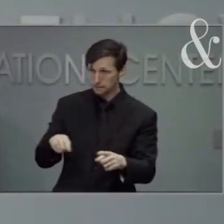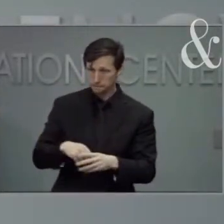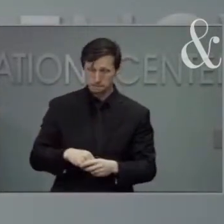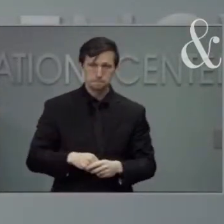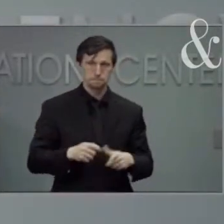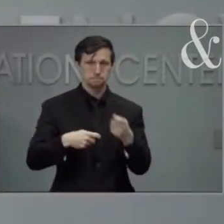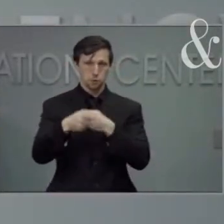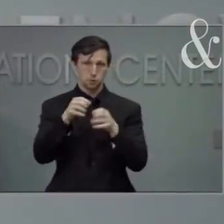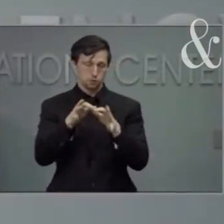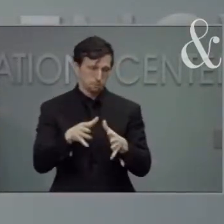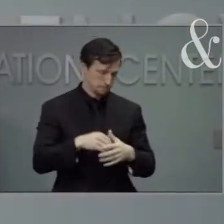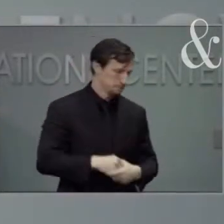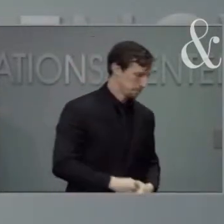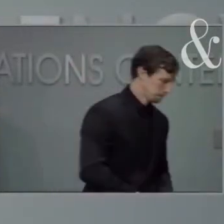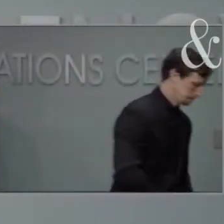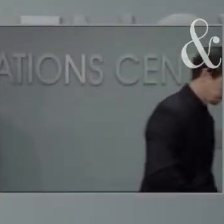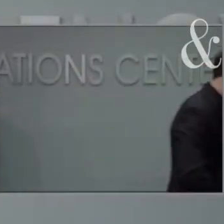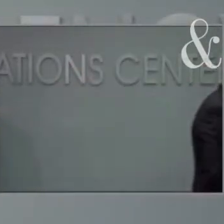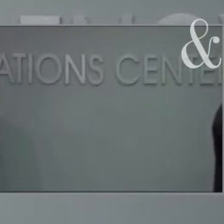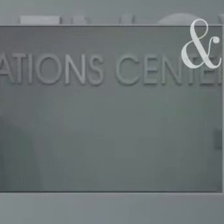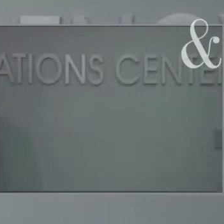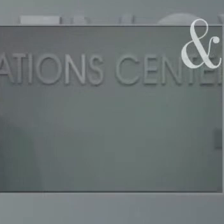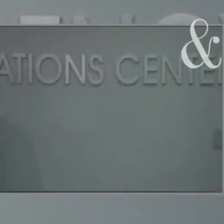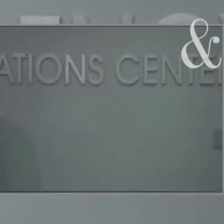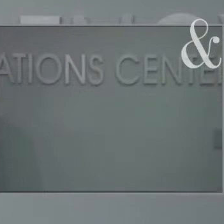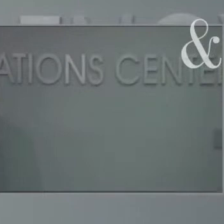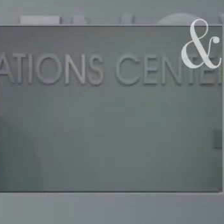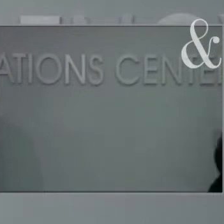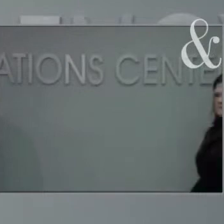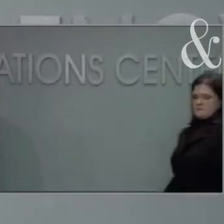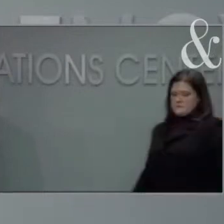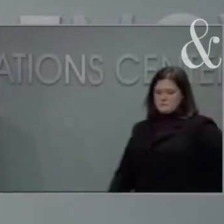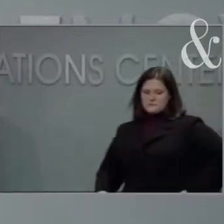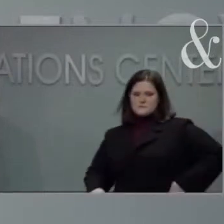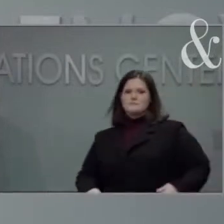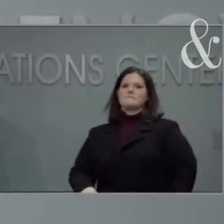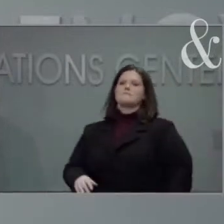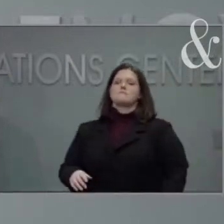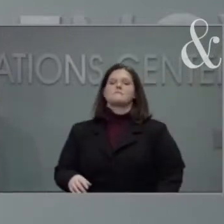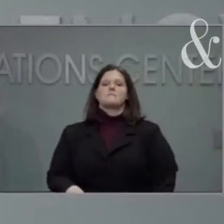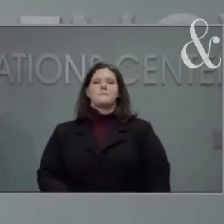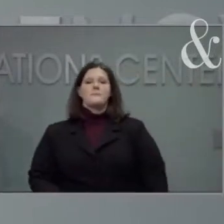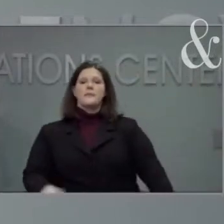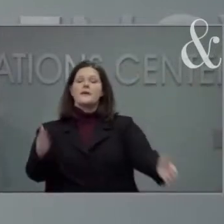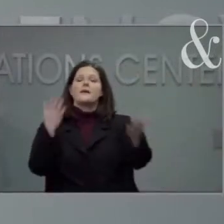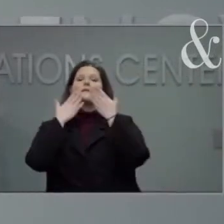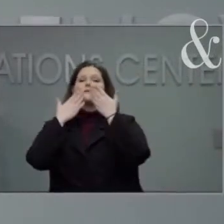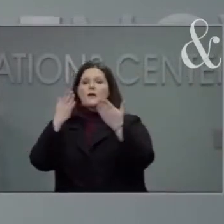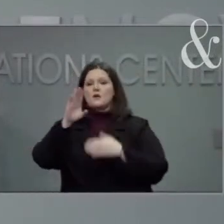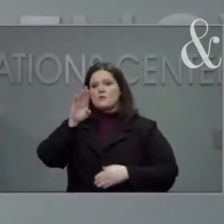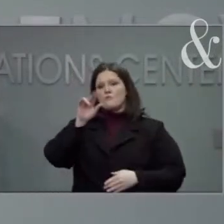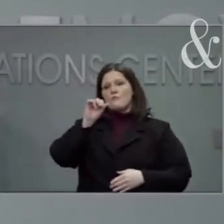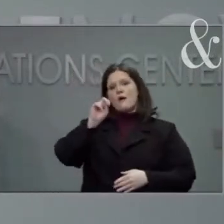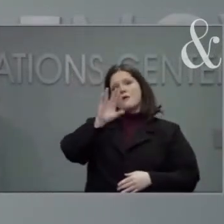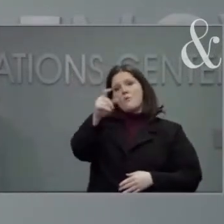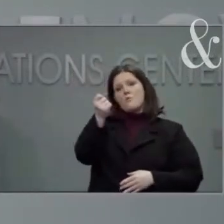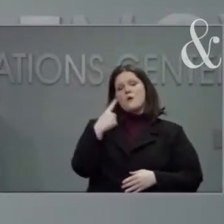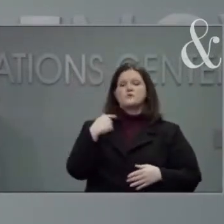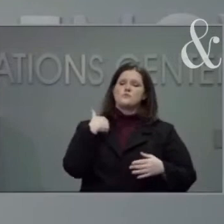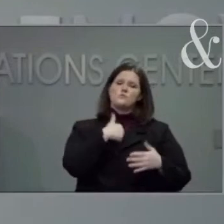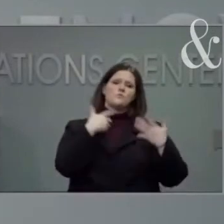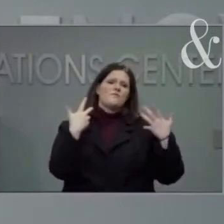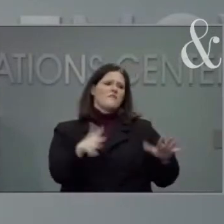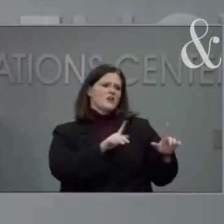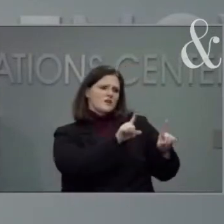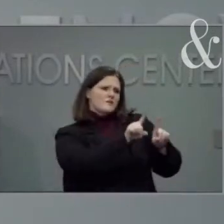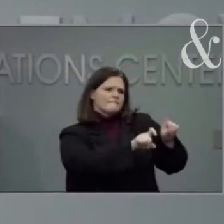Thanks, Brian. So we have actually surveyed all of our vaccine providers to ask them about the demand that they are seeing